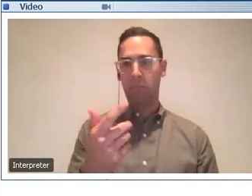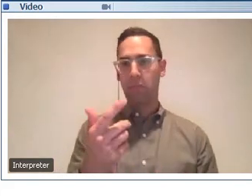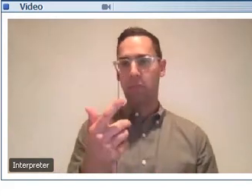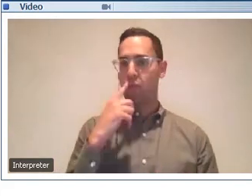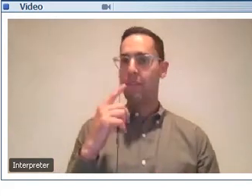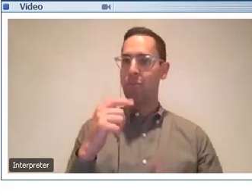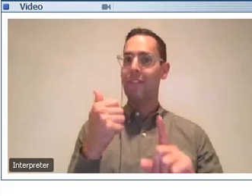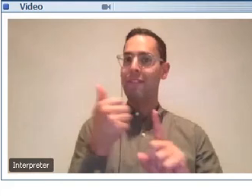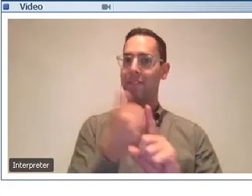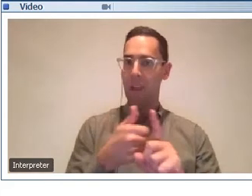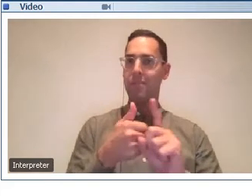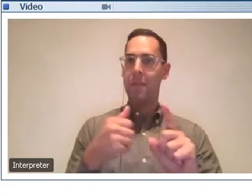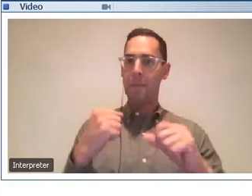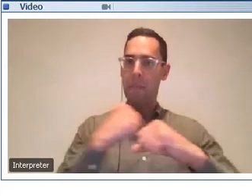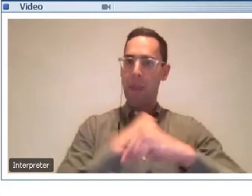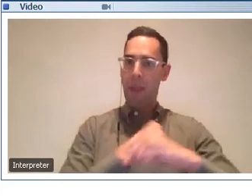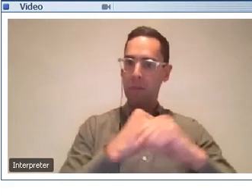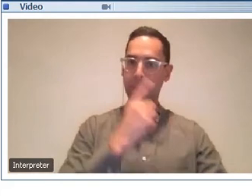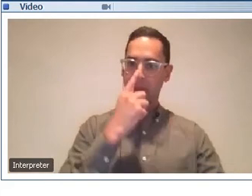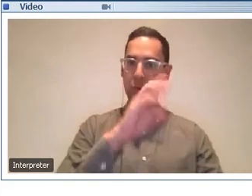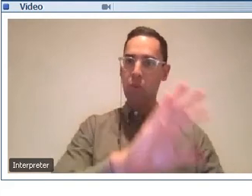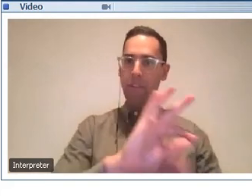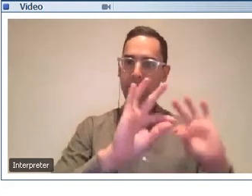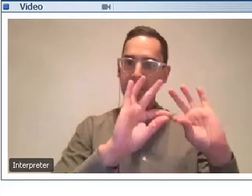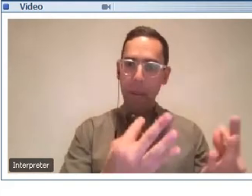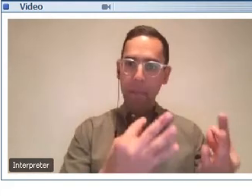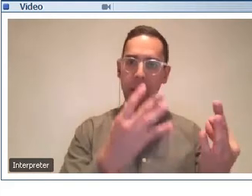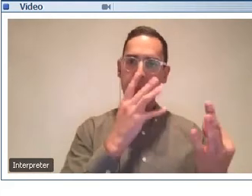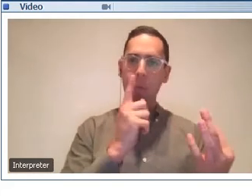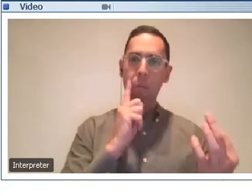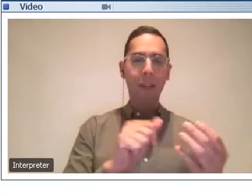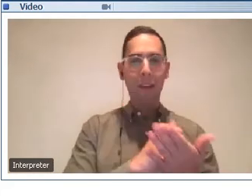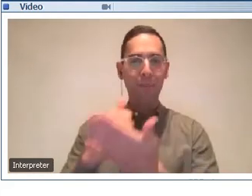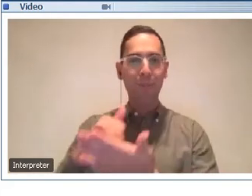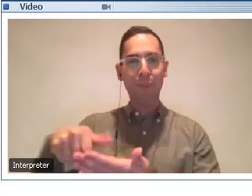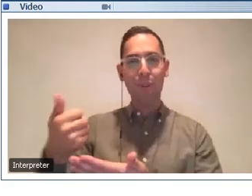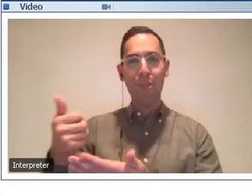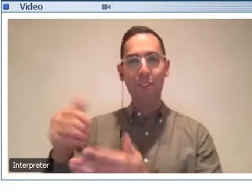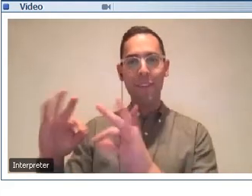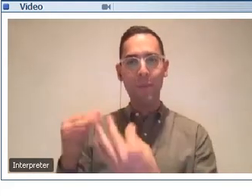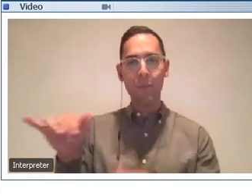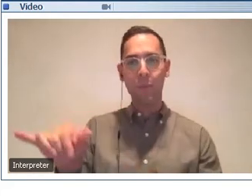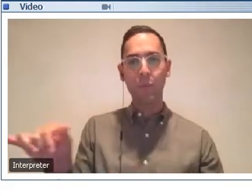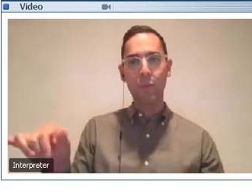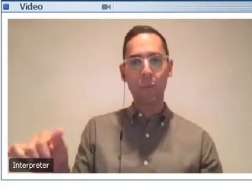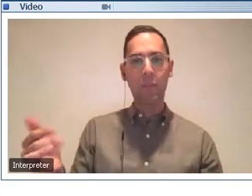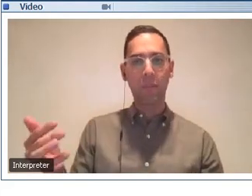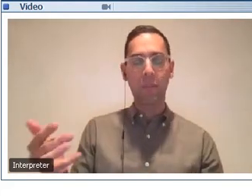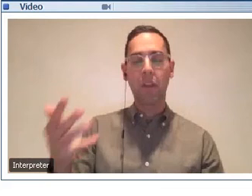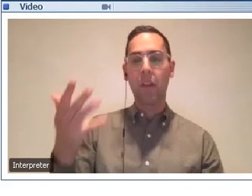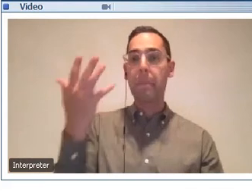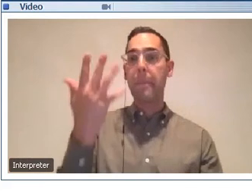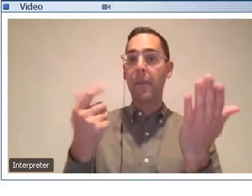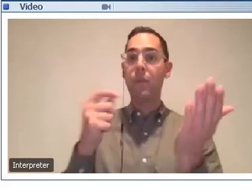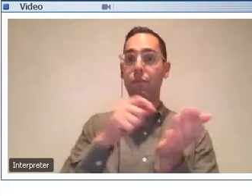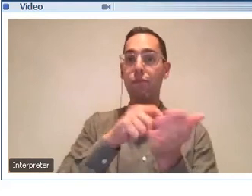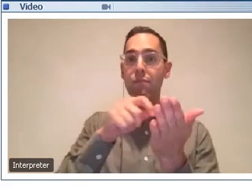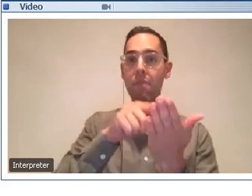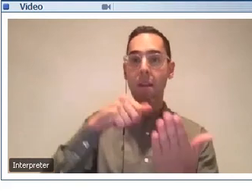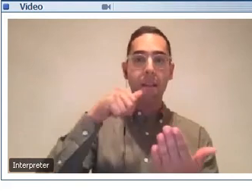can help on a systemic level. So it could be something as simple as a letter to the editor to start out. It could be speaking at a